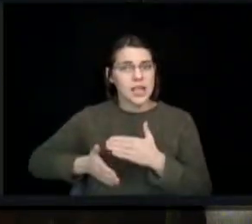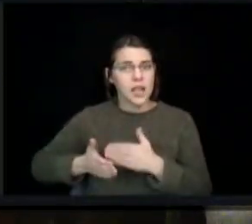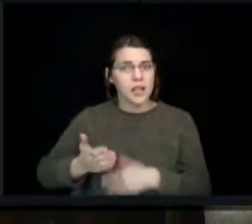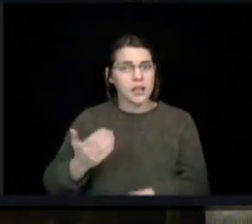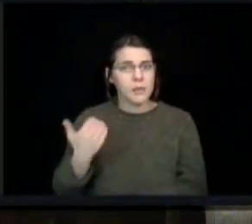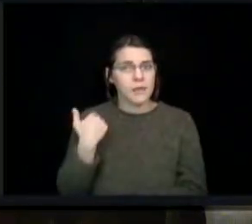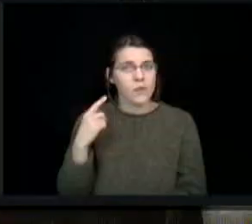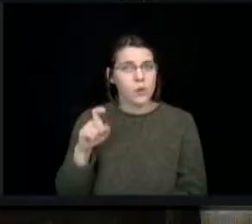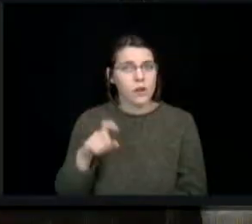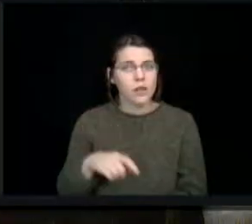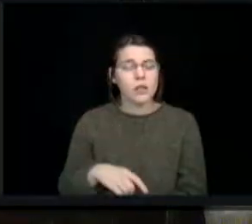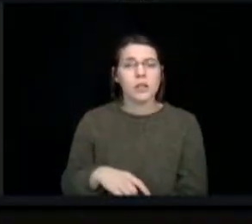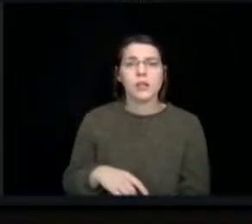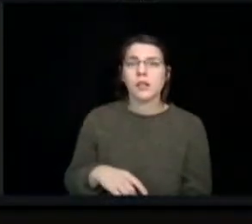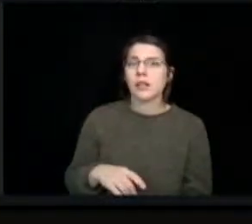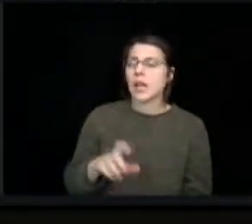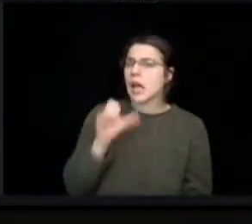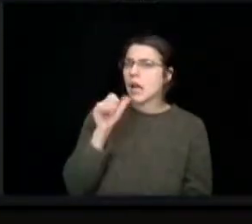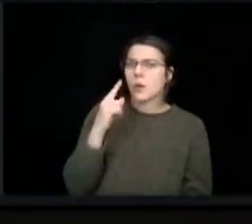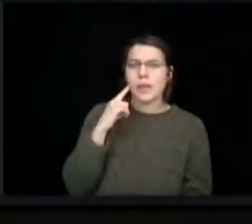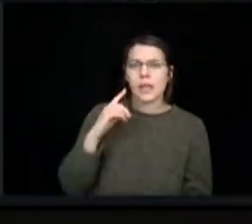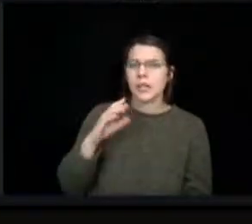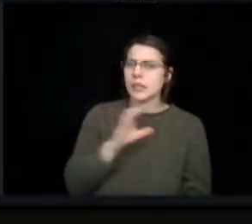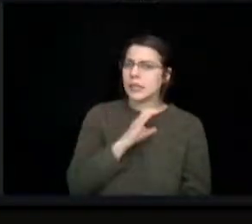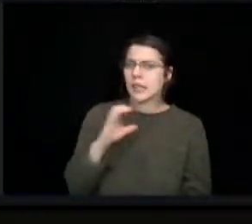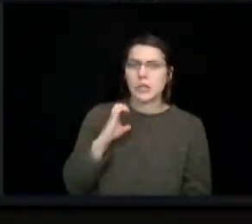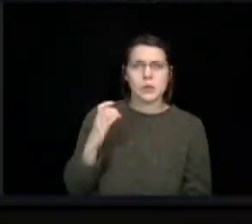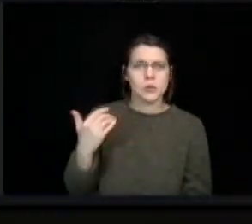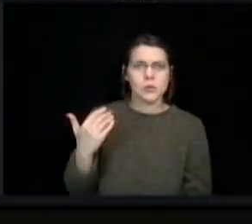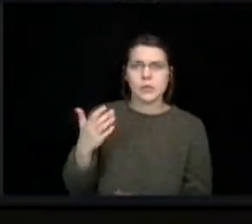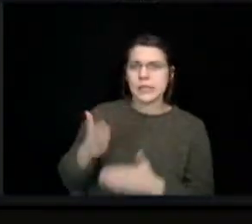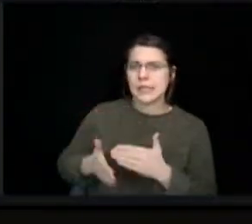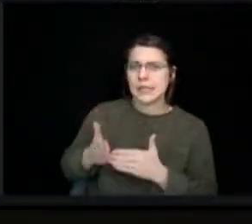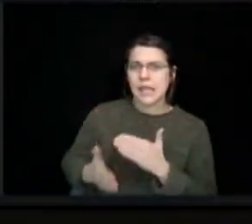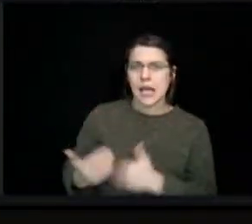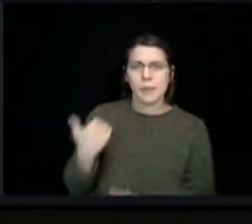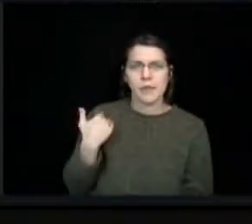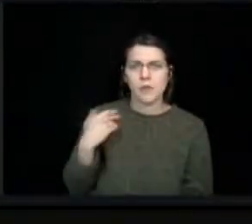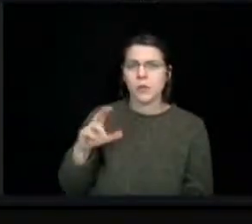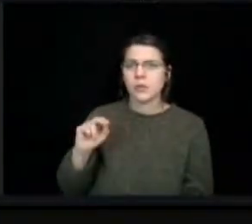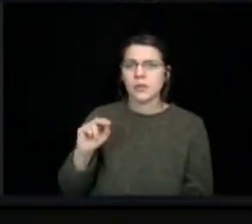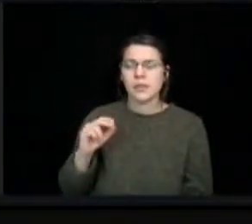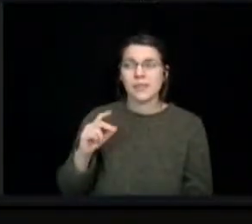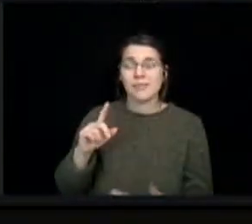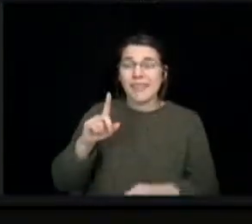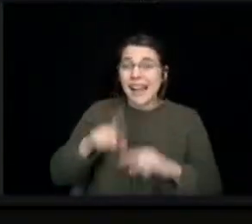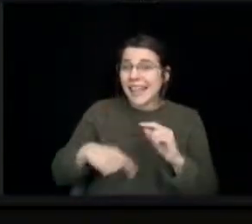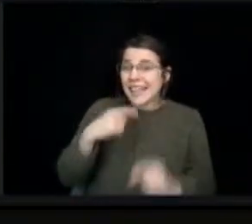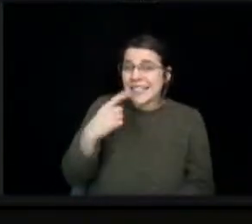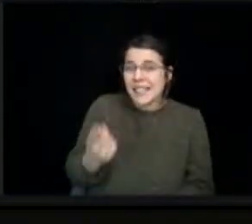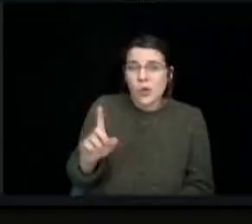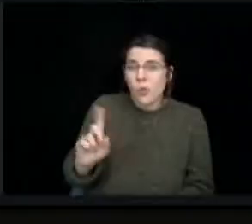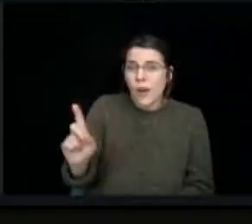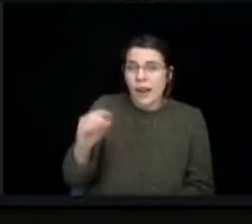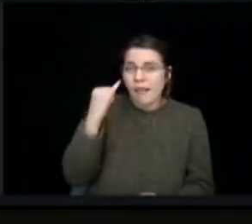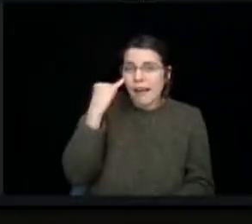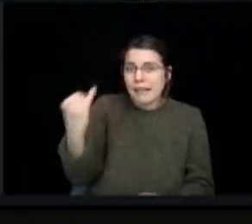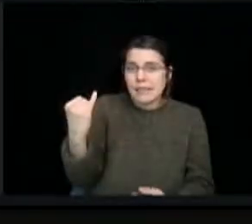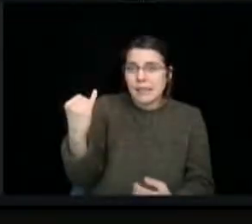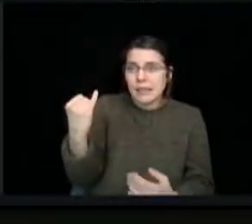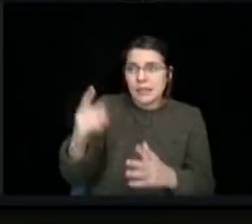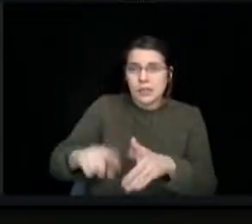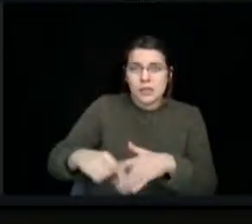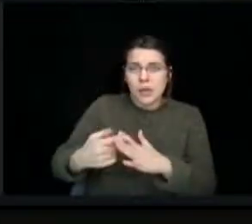I don't believe it was on council side before. I can't speak to where The it idea lived or generated, yeah. administered. I think it may have